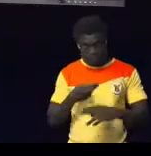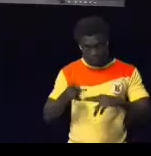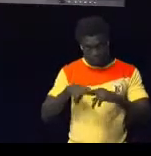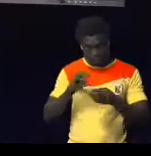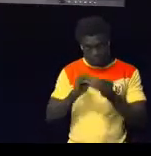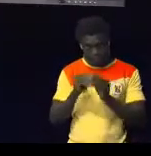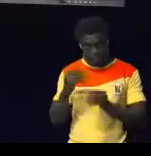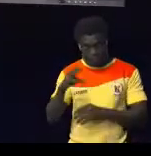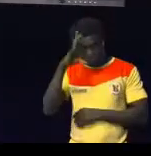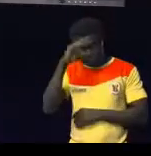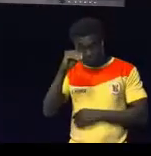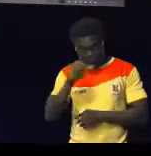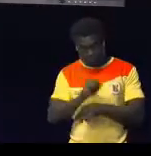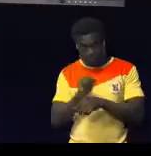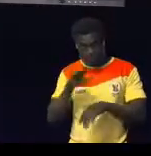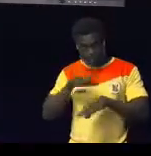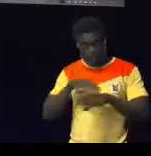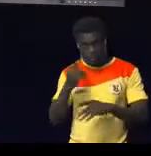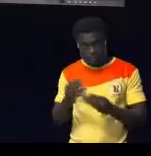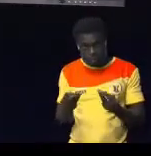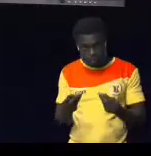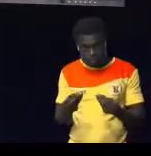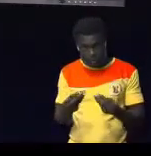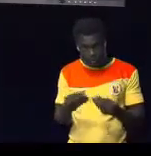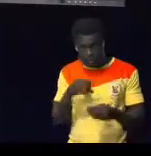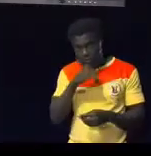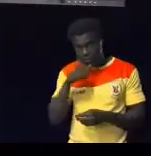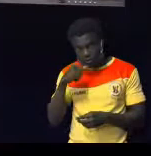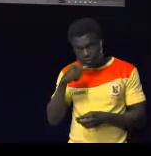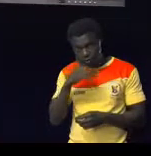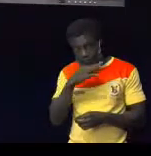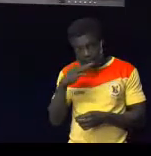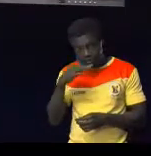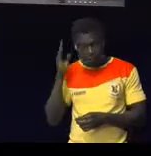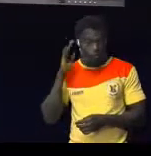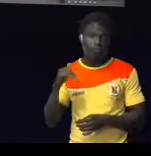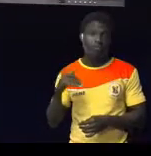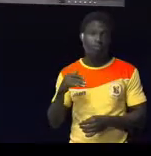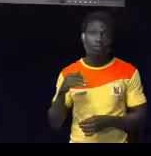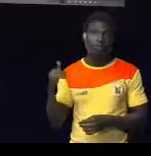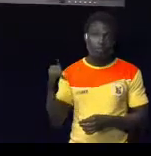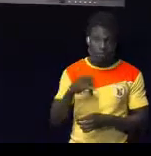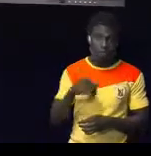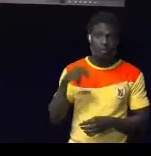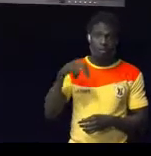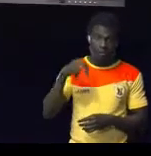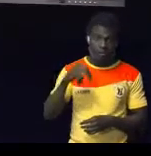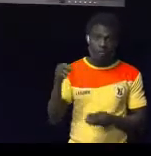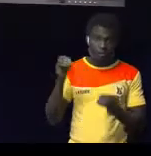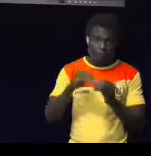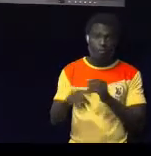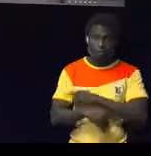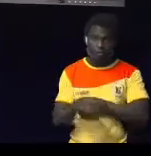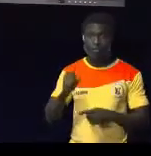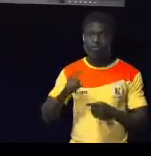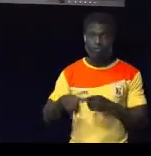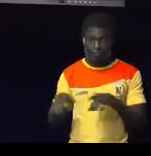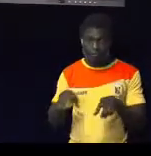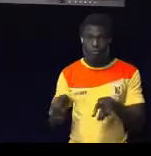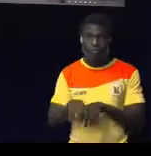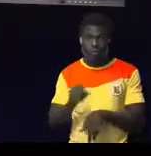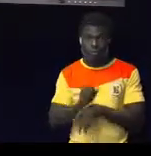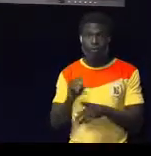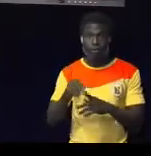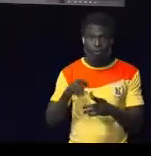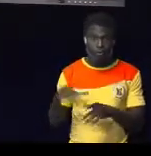we increase the number of men working on the land, will they need more days to do the same work, or they will do the work